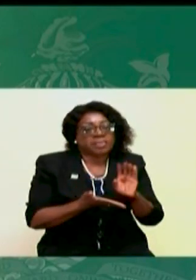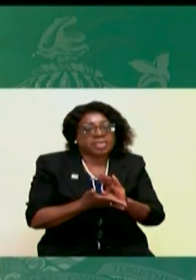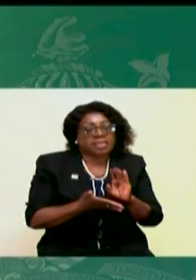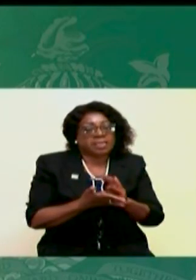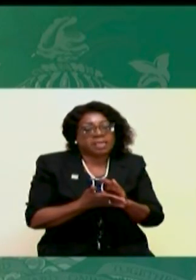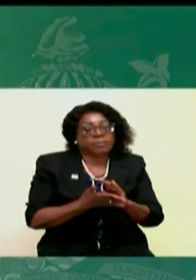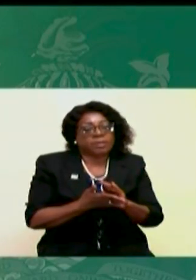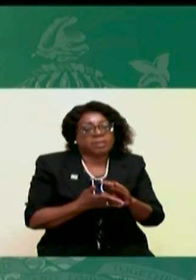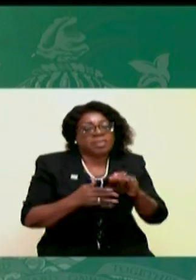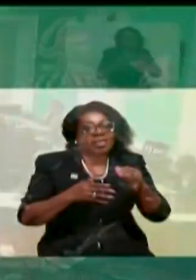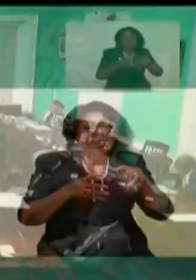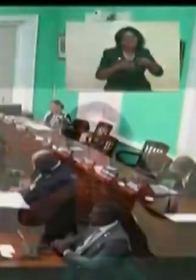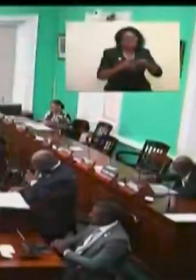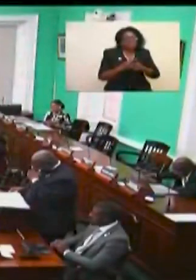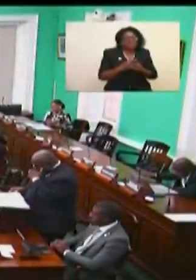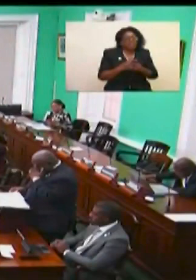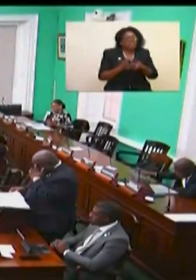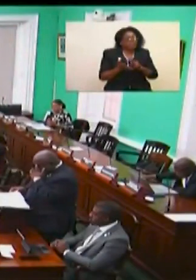Speaker.